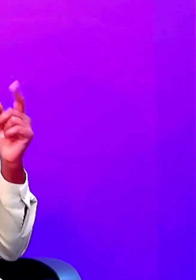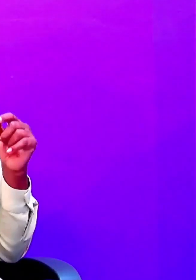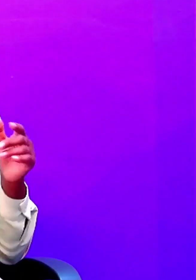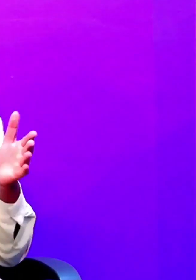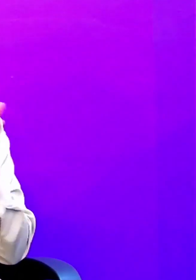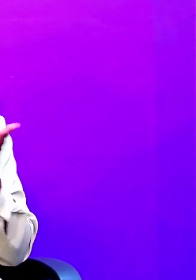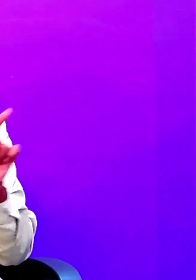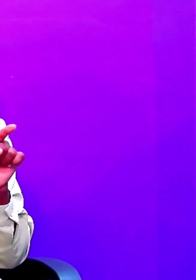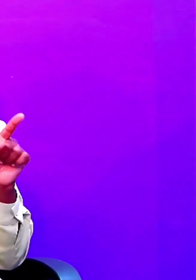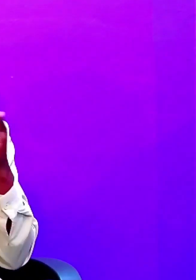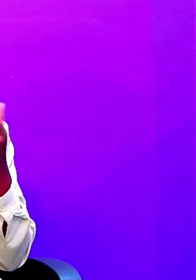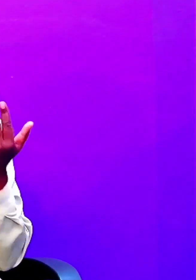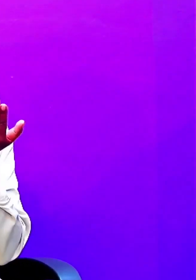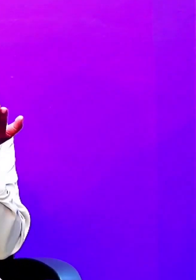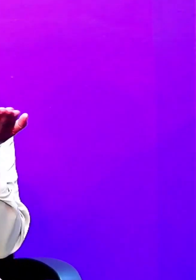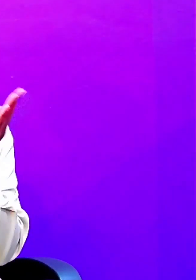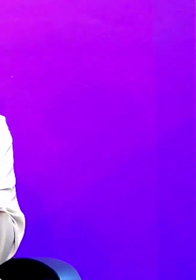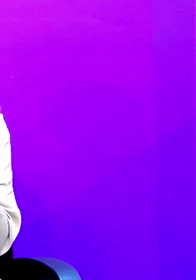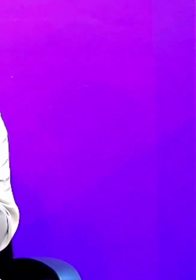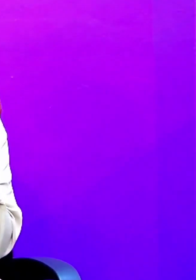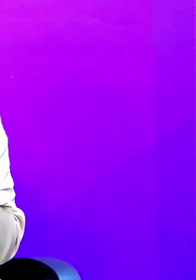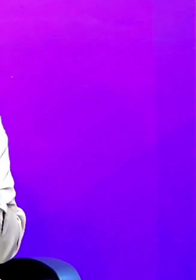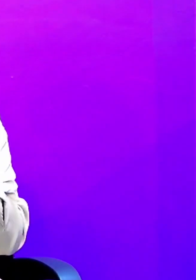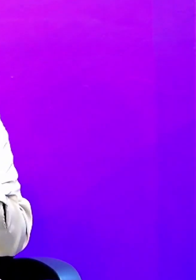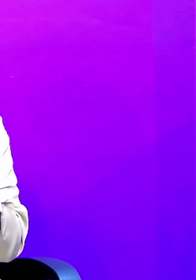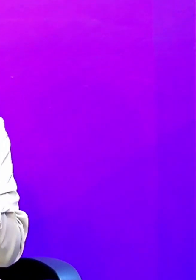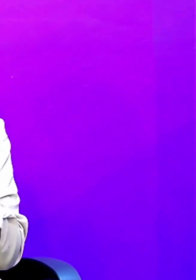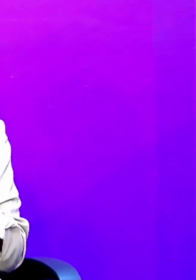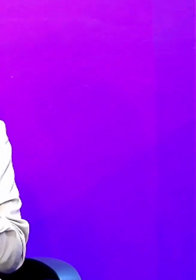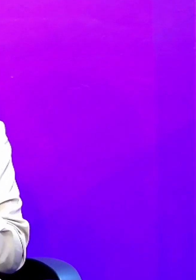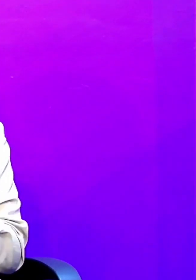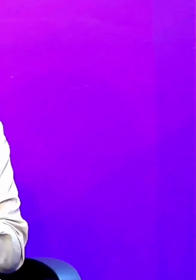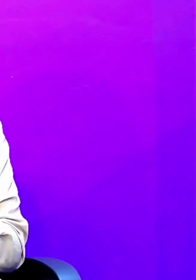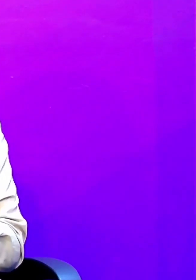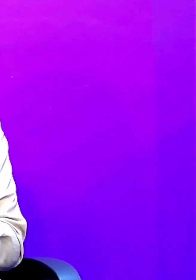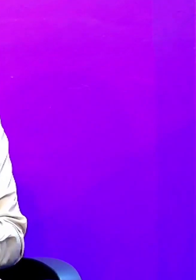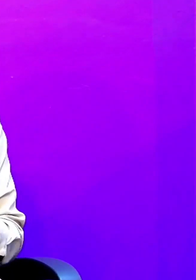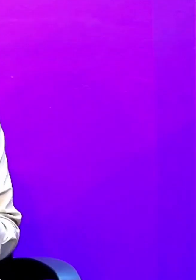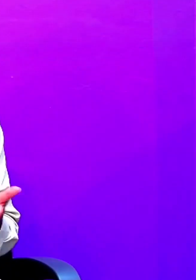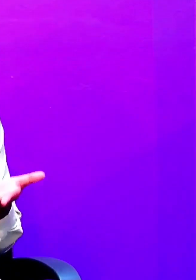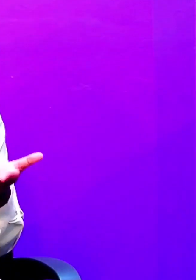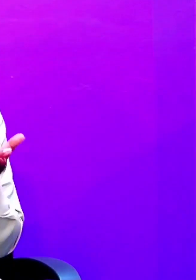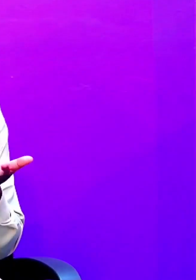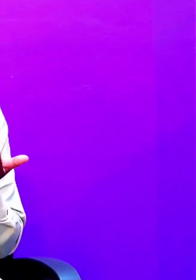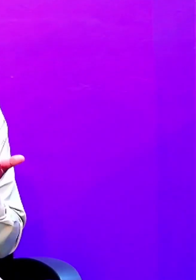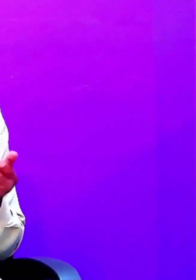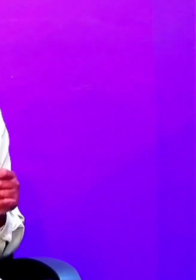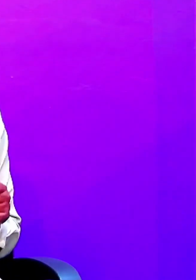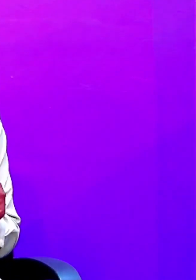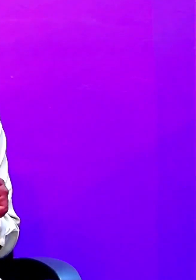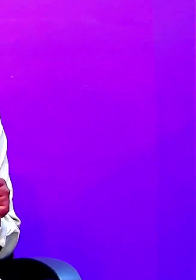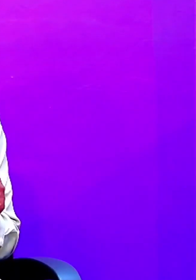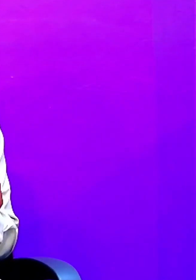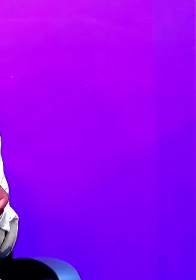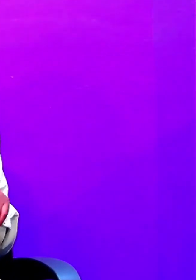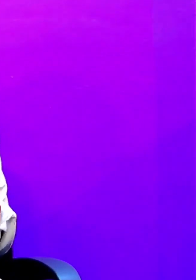Now that is an eye-opener for us, and I believe our viewers as well are learning